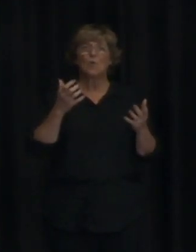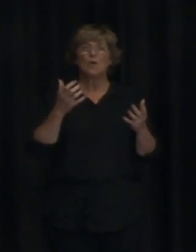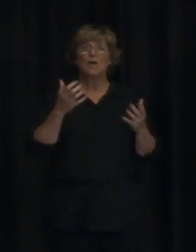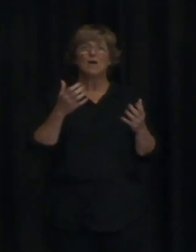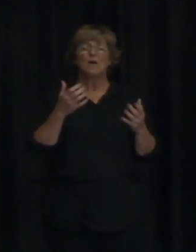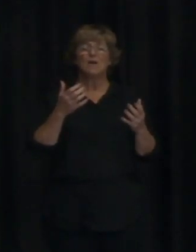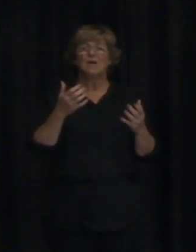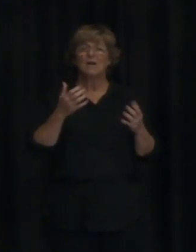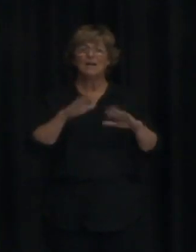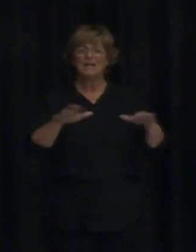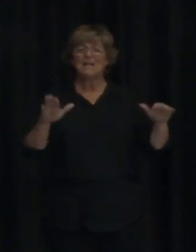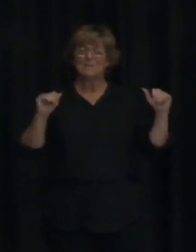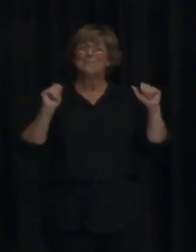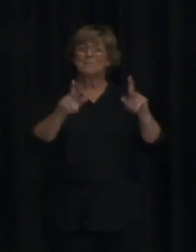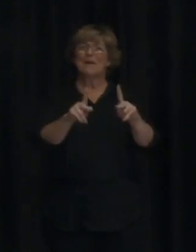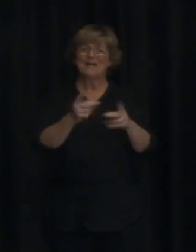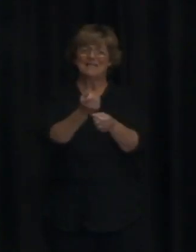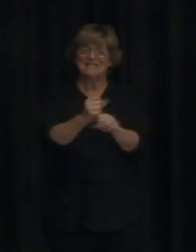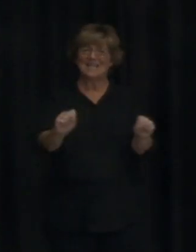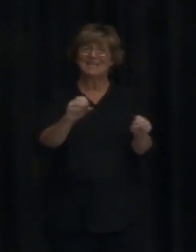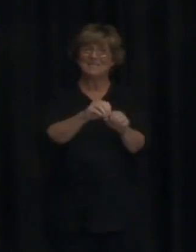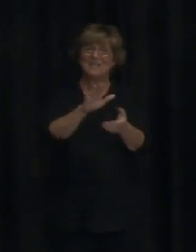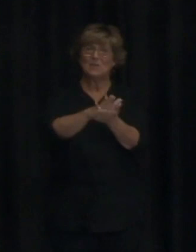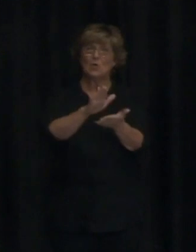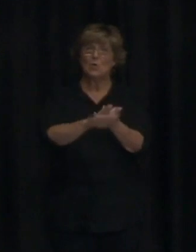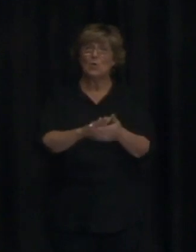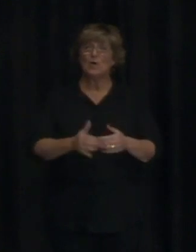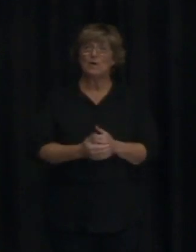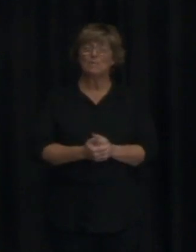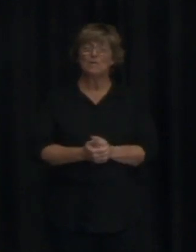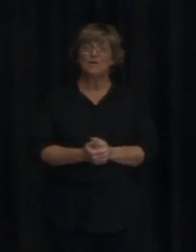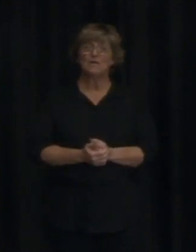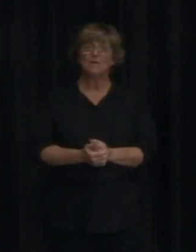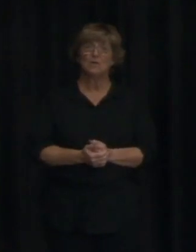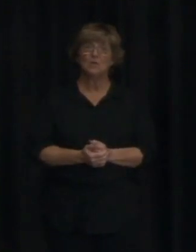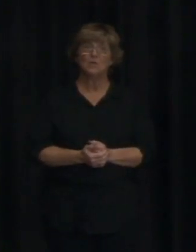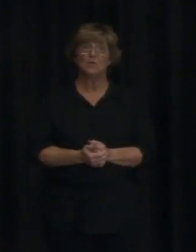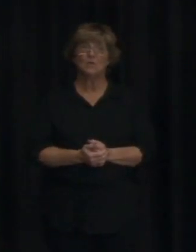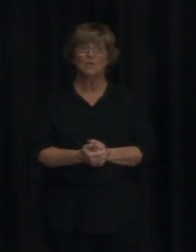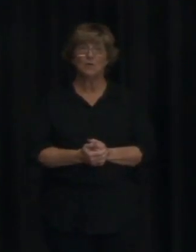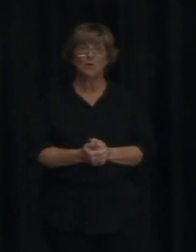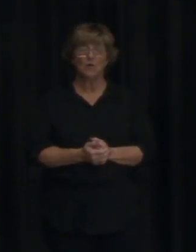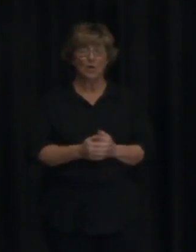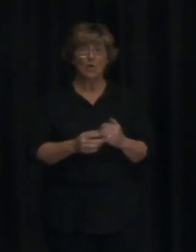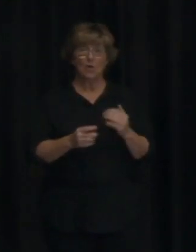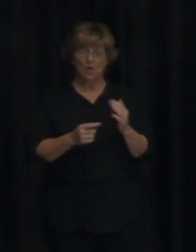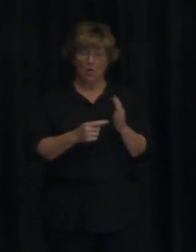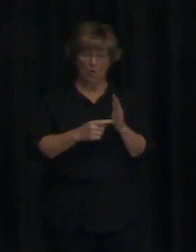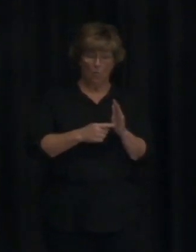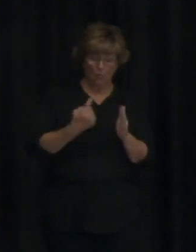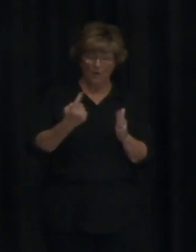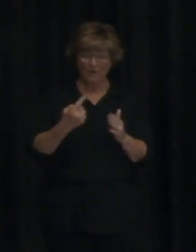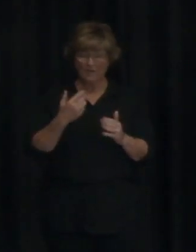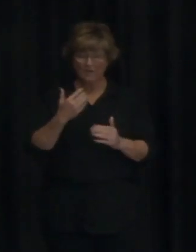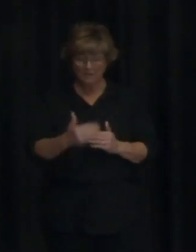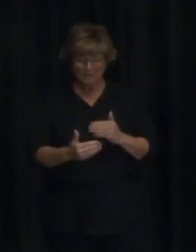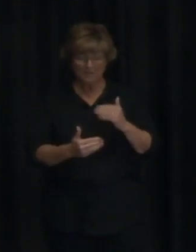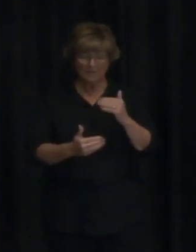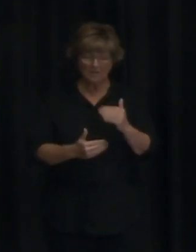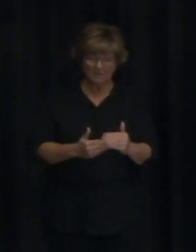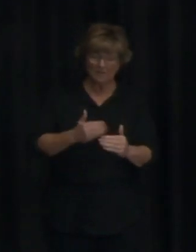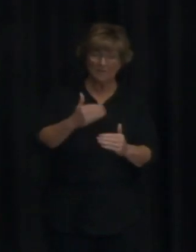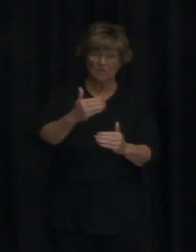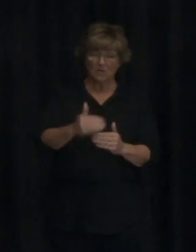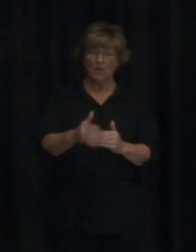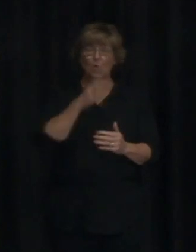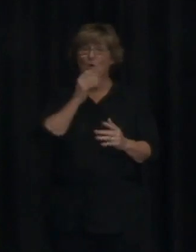sounds. They want kids back safely in school. I just think, you know, once we break through, it's the old adage, once a mind is stretched, it never goes back to